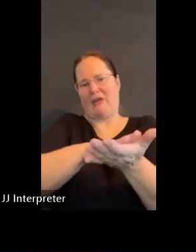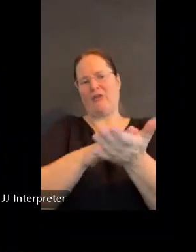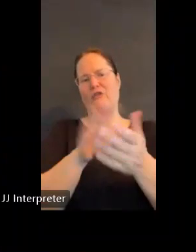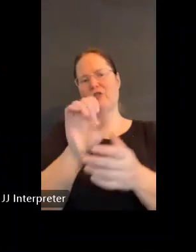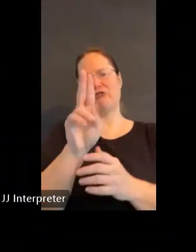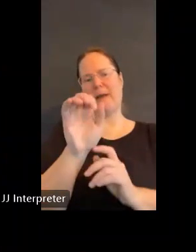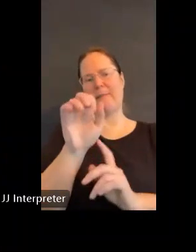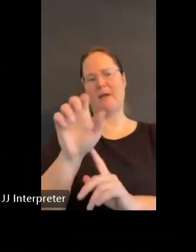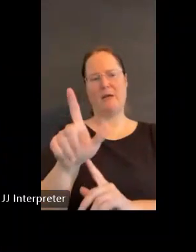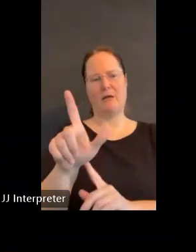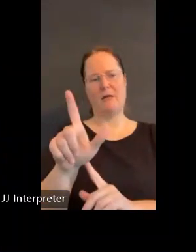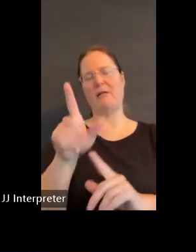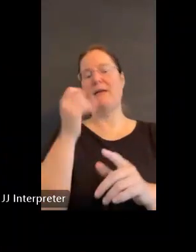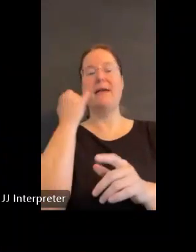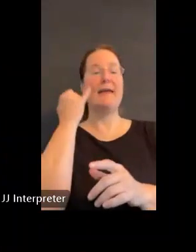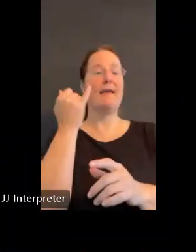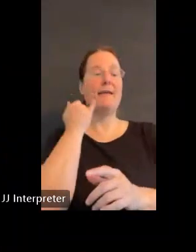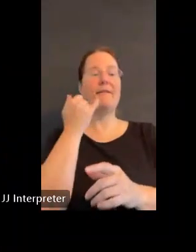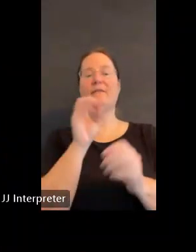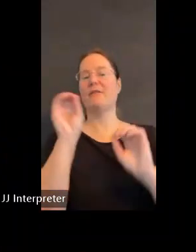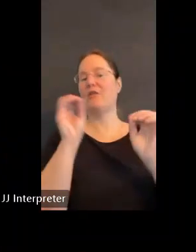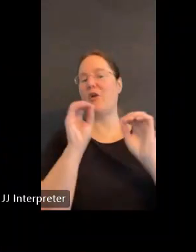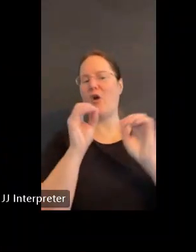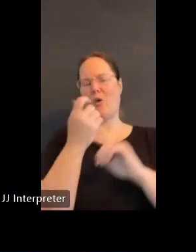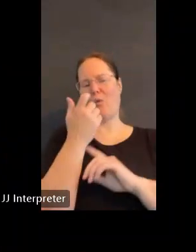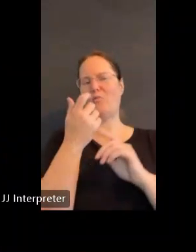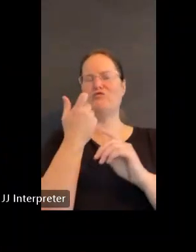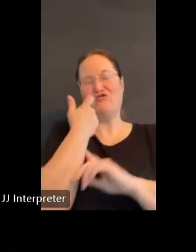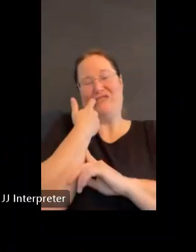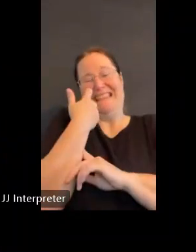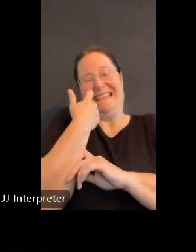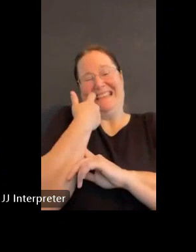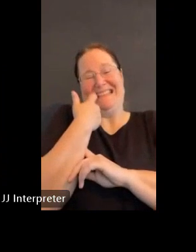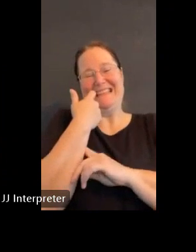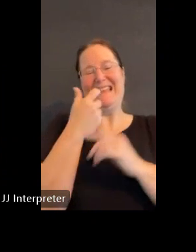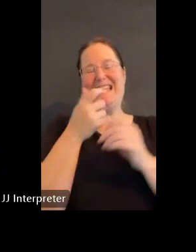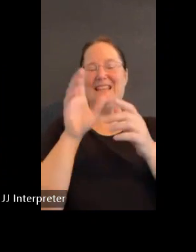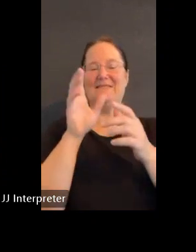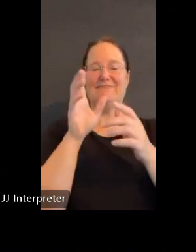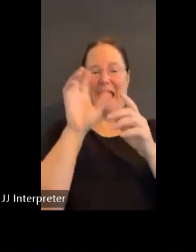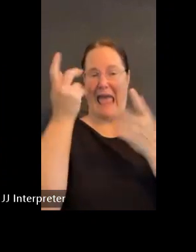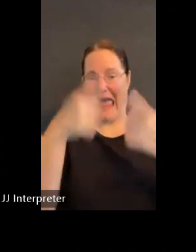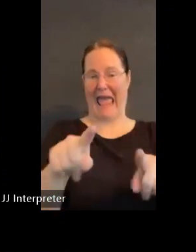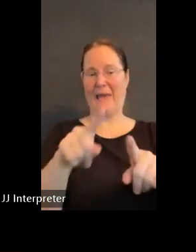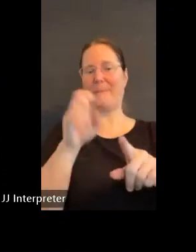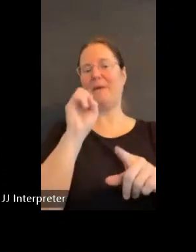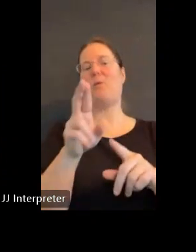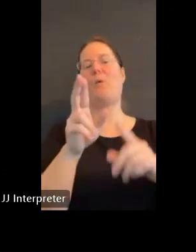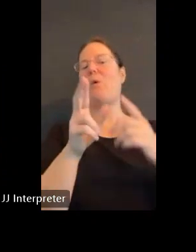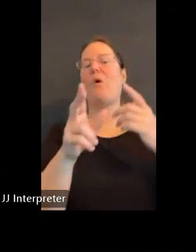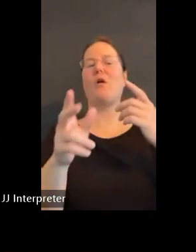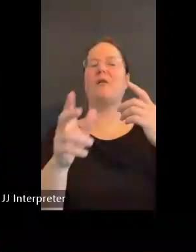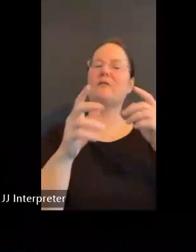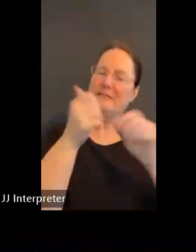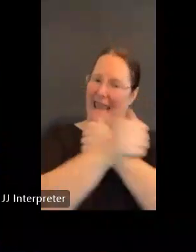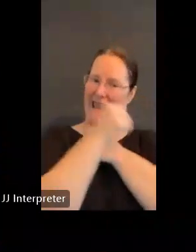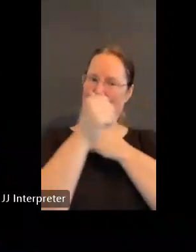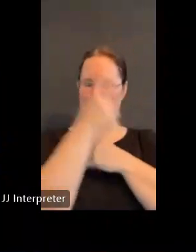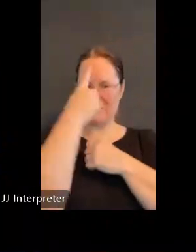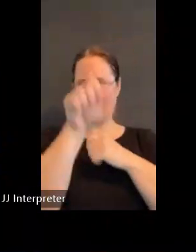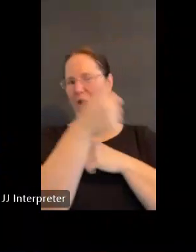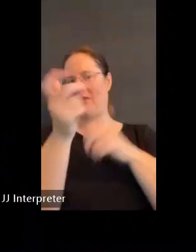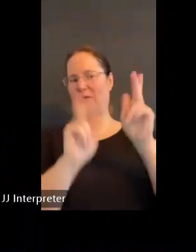offenses on their record that are incredibly recent or severe and relevant to the safety of others on the property. I would encourage you